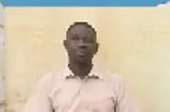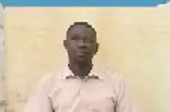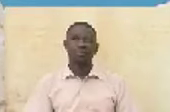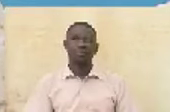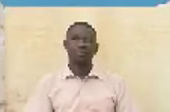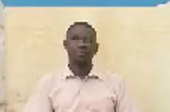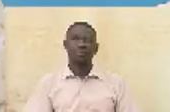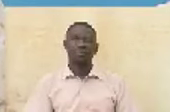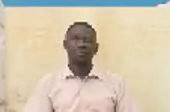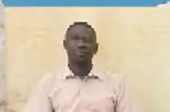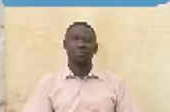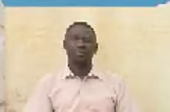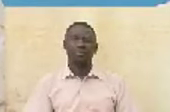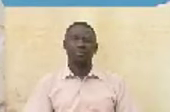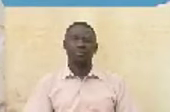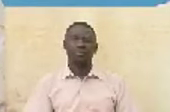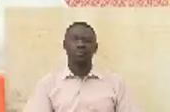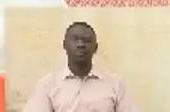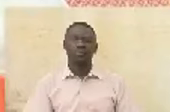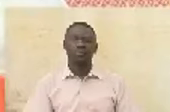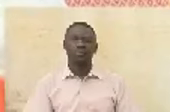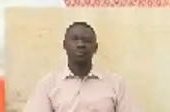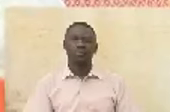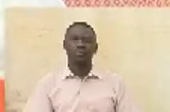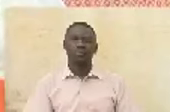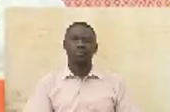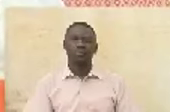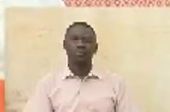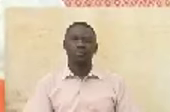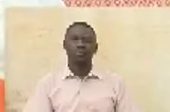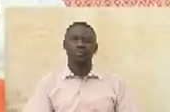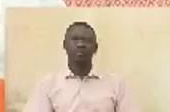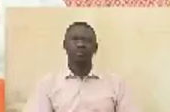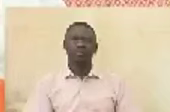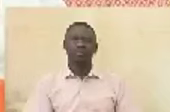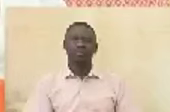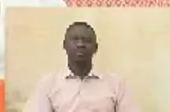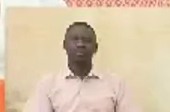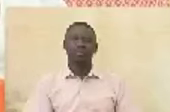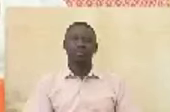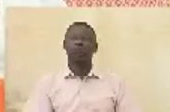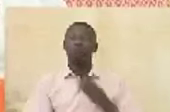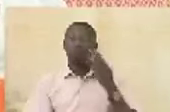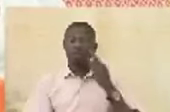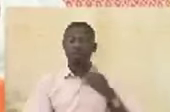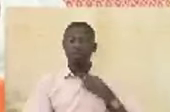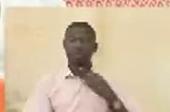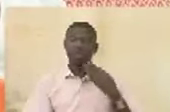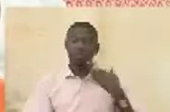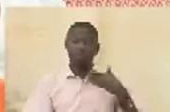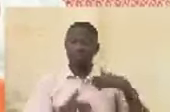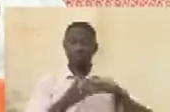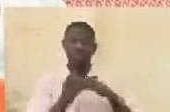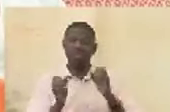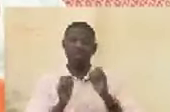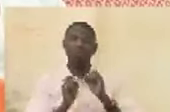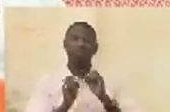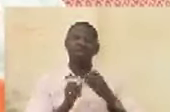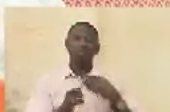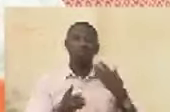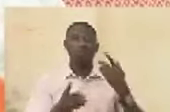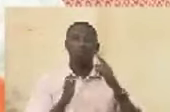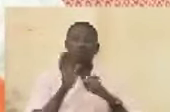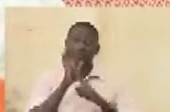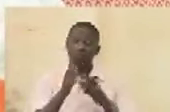of the time. I fell out of the sorrow. If I cut the room. Well, they didn't tell us anything. When they come into